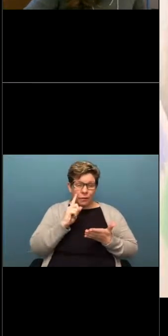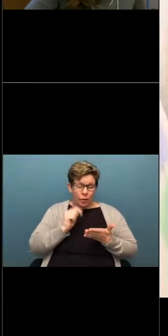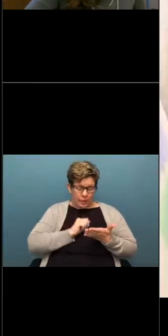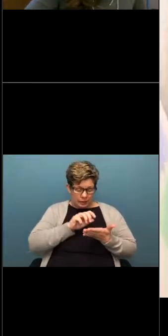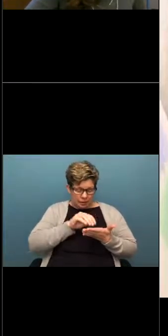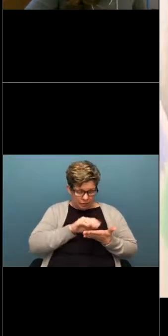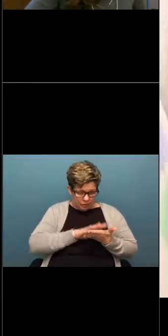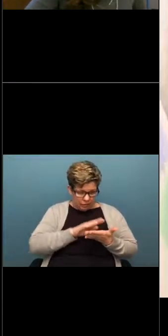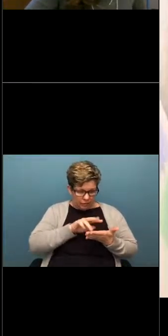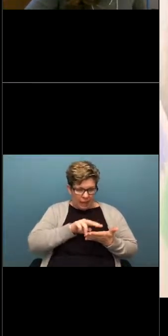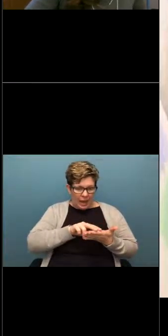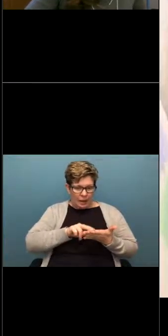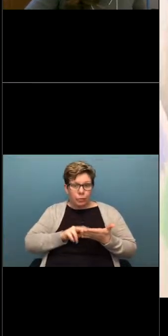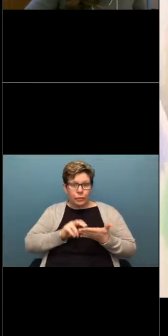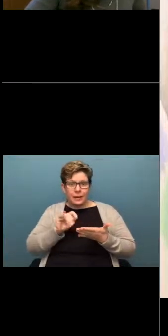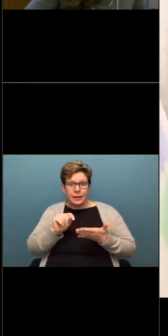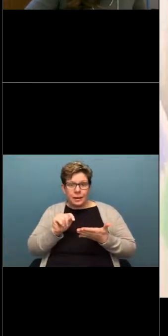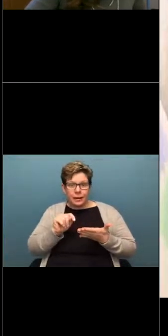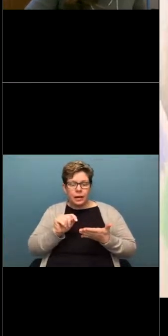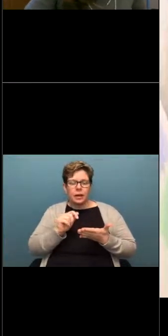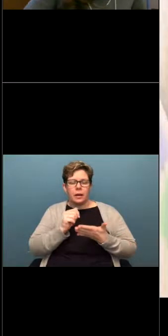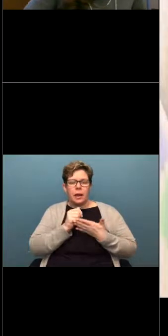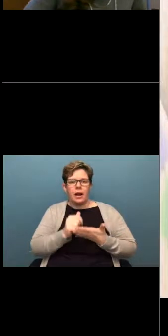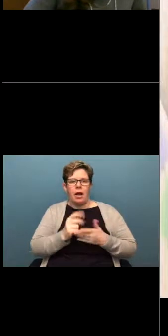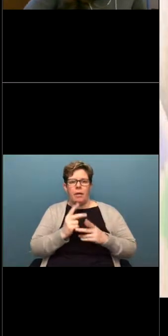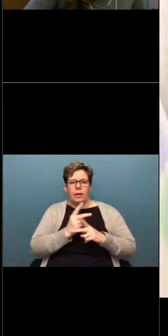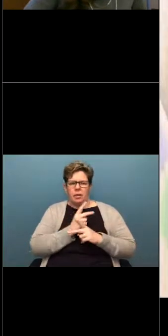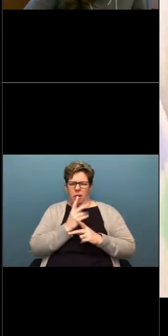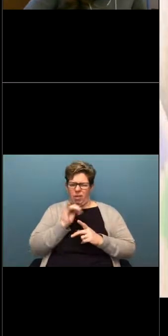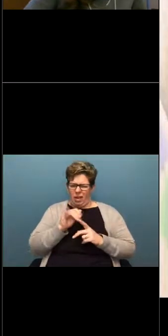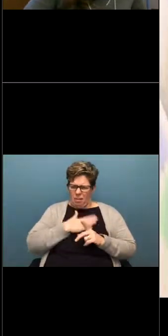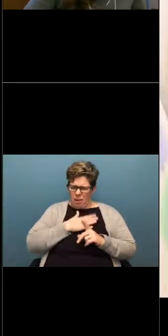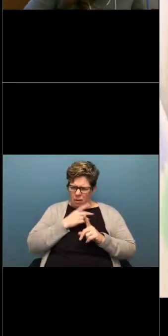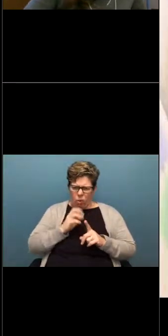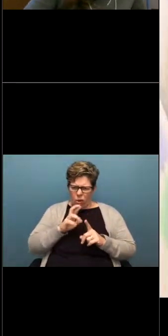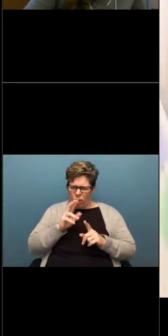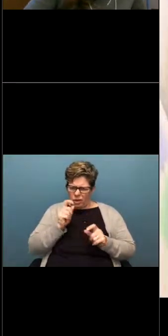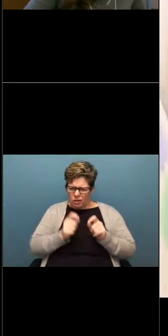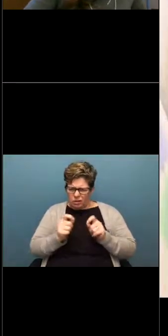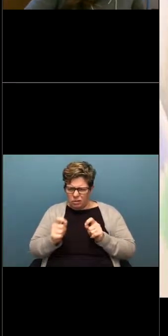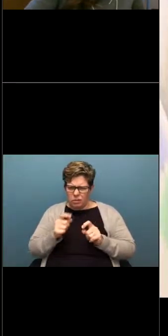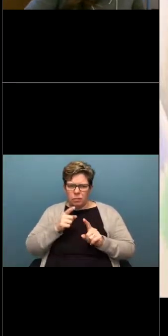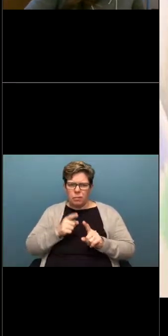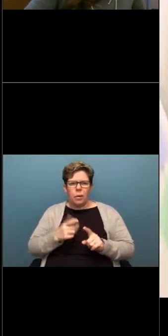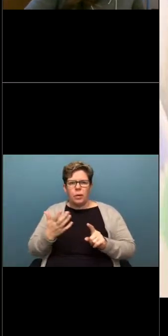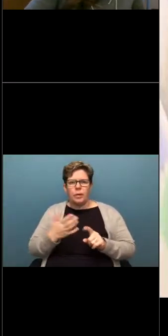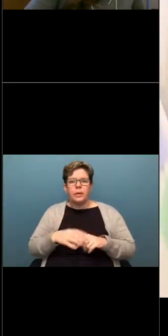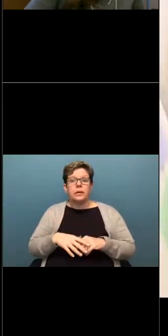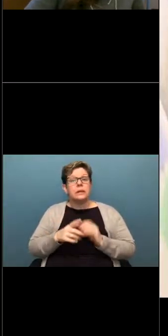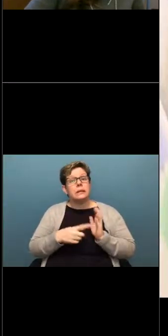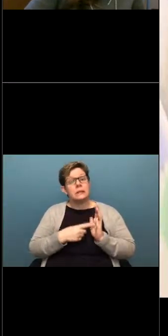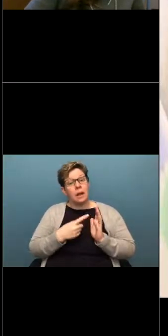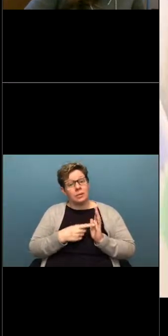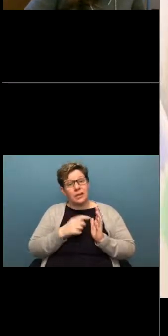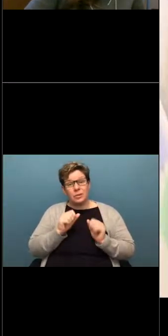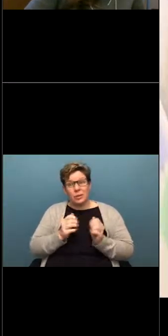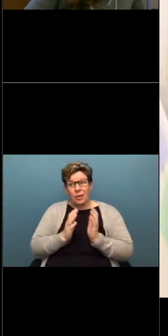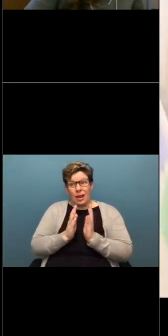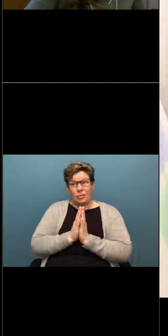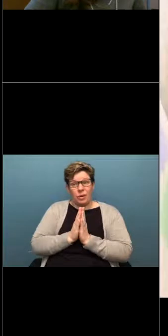you and reading it can be a great guide. Also, sometimes in certain situations, bringing a support person with you might